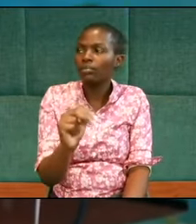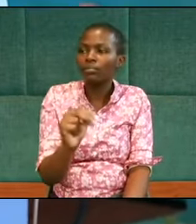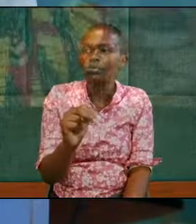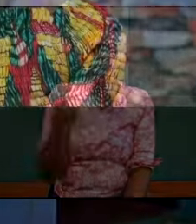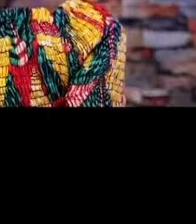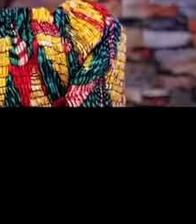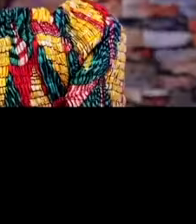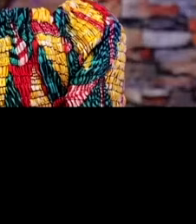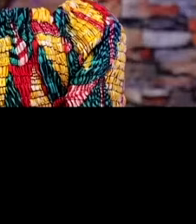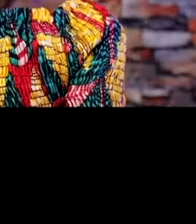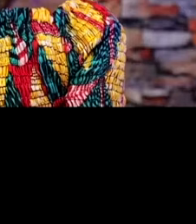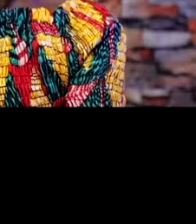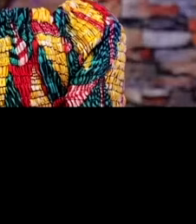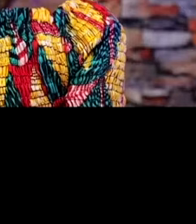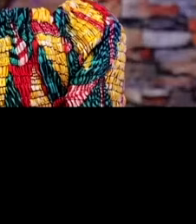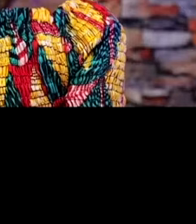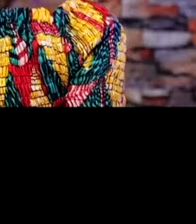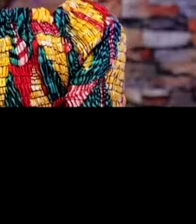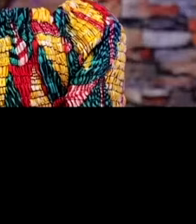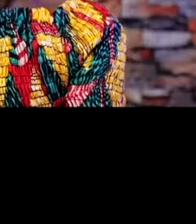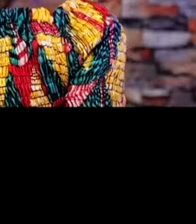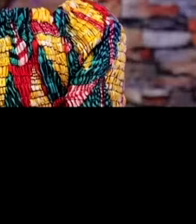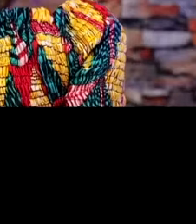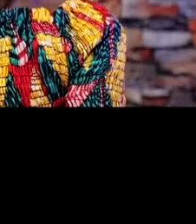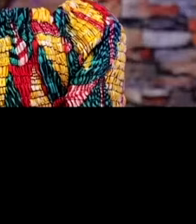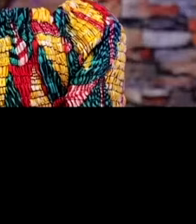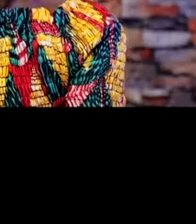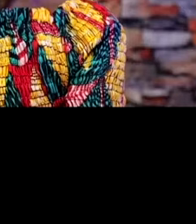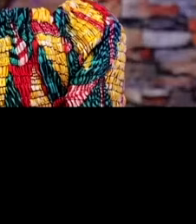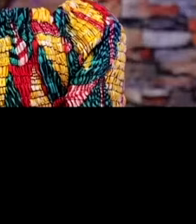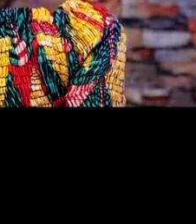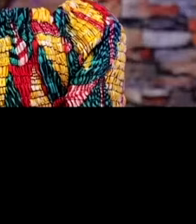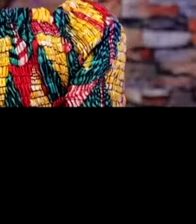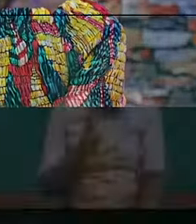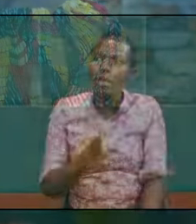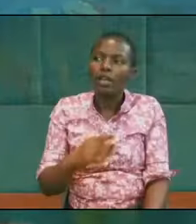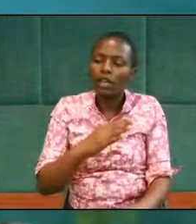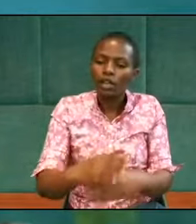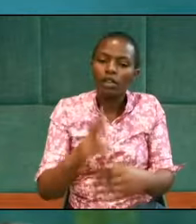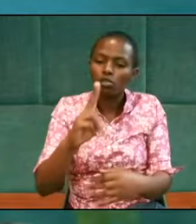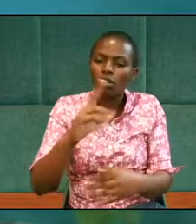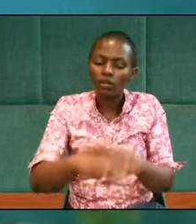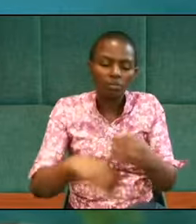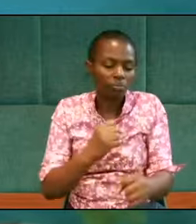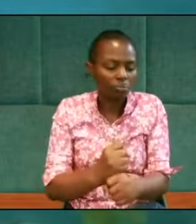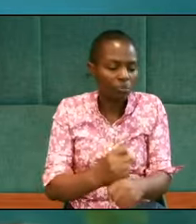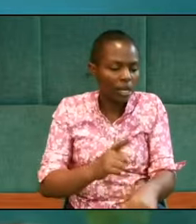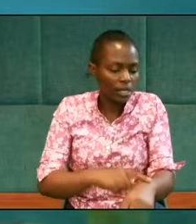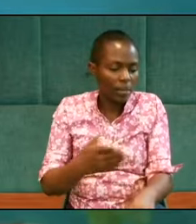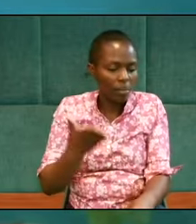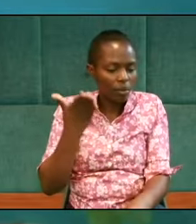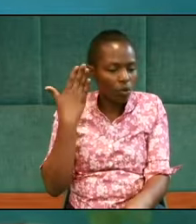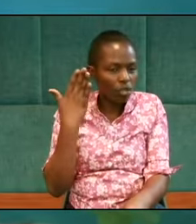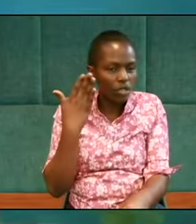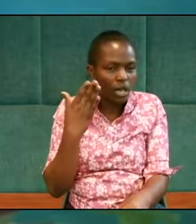going to be 12 years this year. And this evening, or this morning, as I was contemplating and